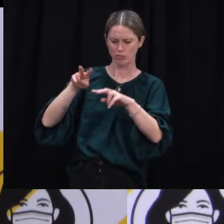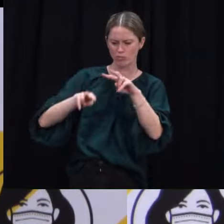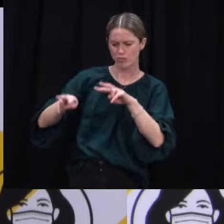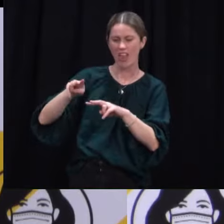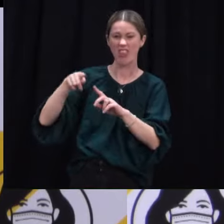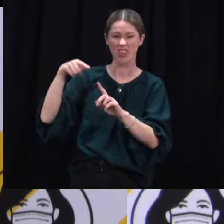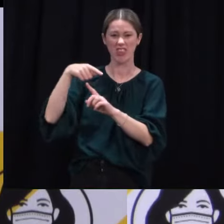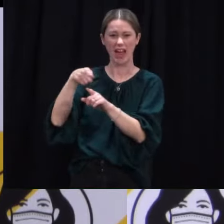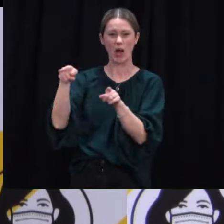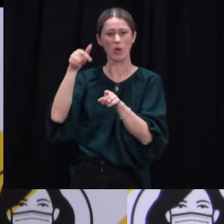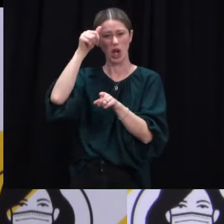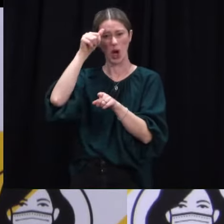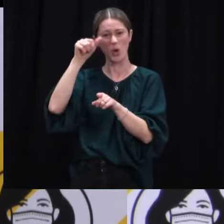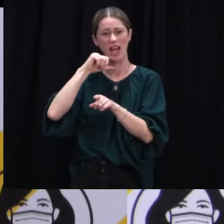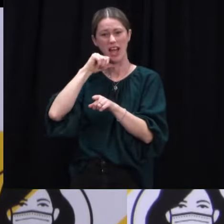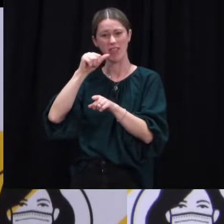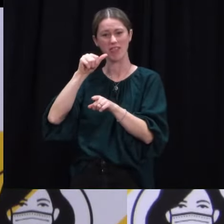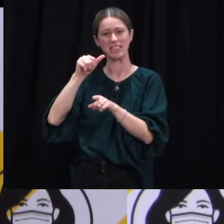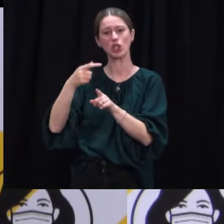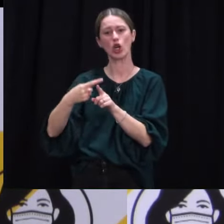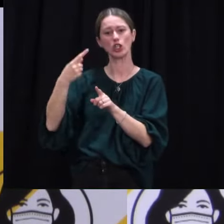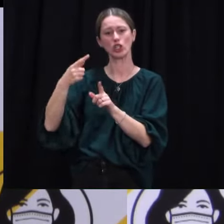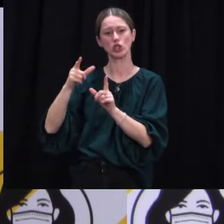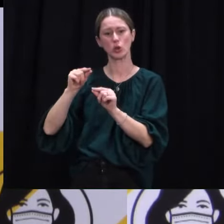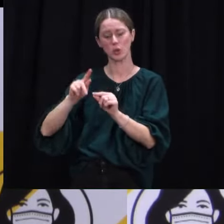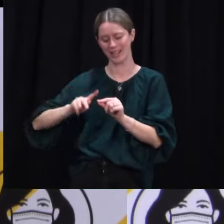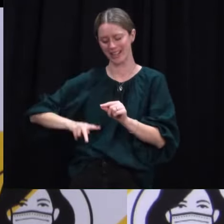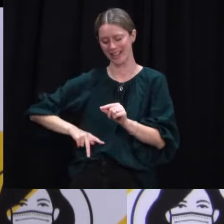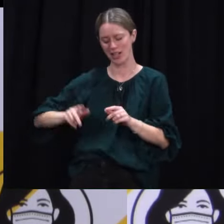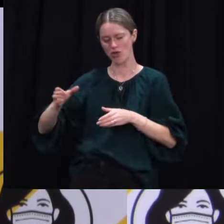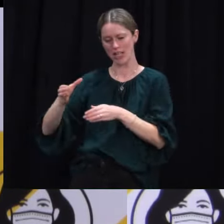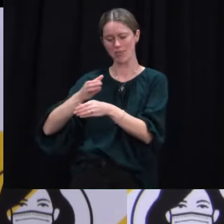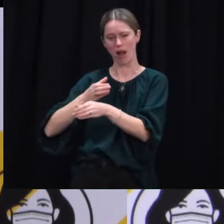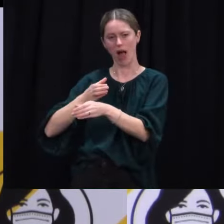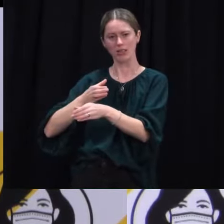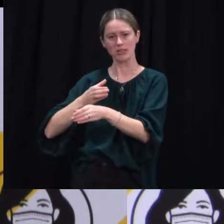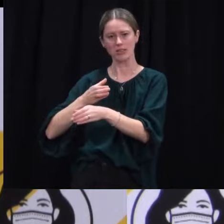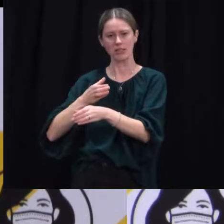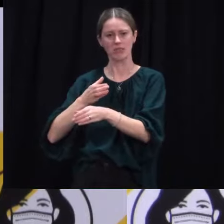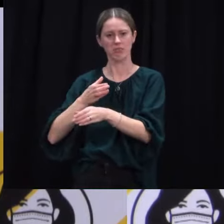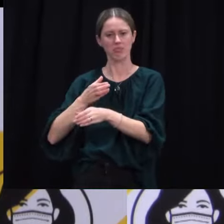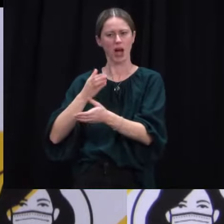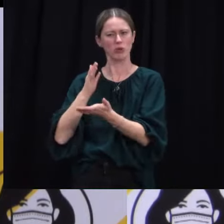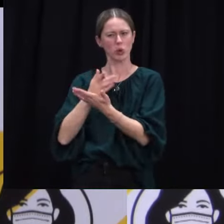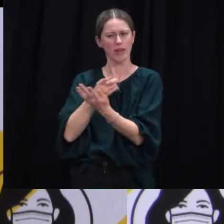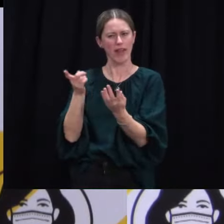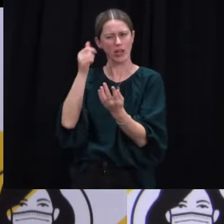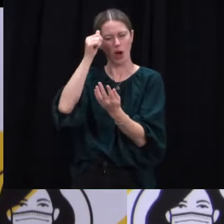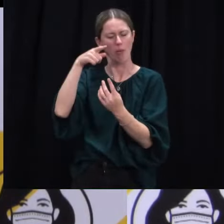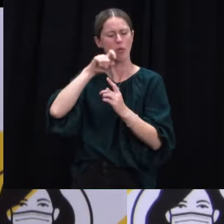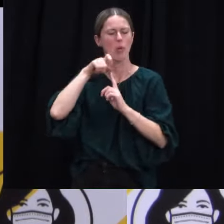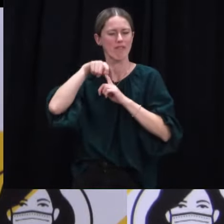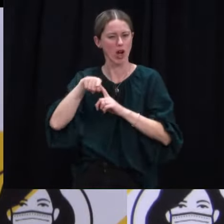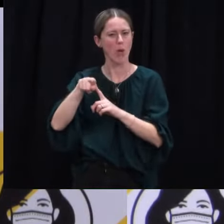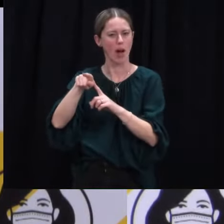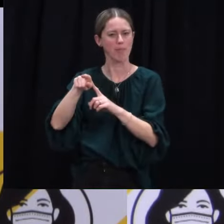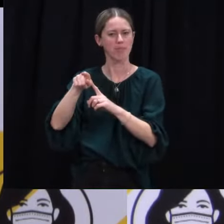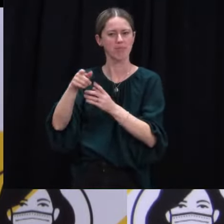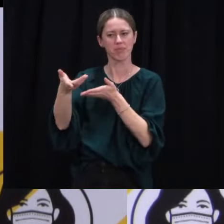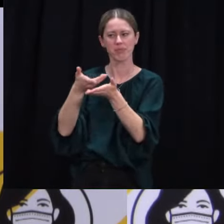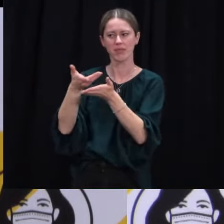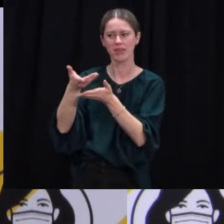whether or not that procedure needs to be done urgently. Given that we're in alert level 4, I have every confidence they will, but we're just following up on that one with the DHB